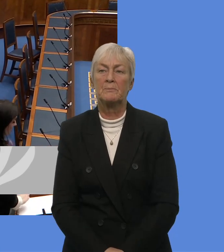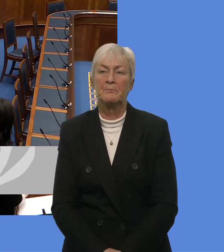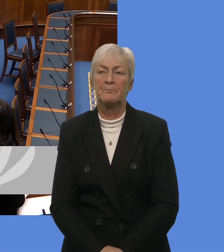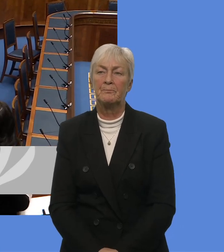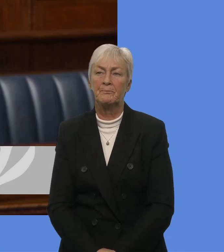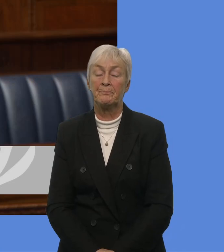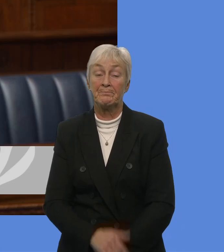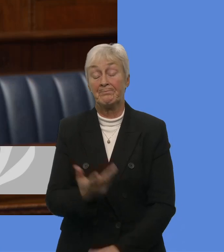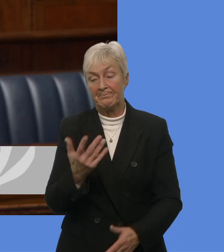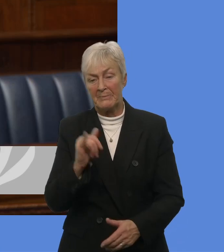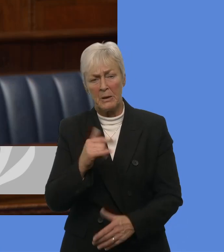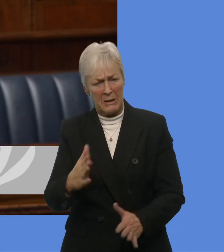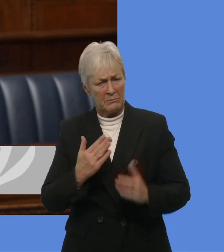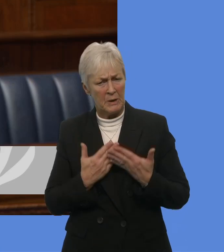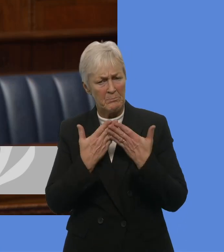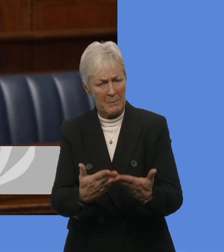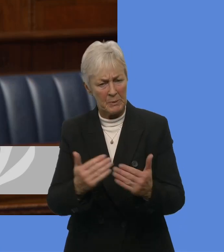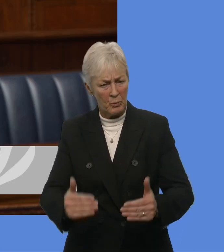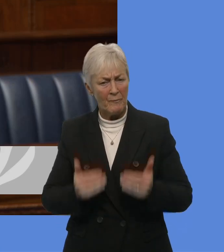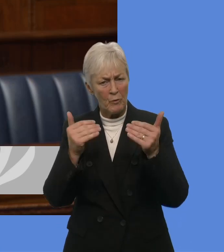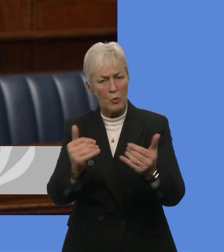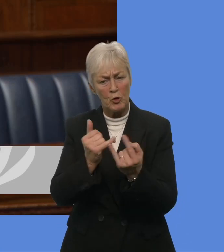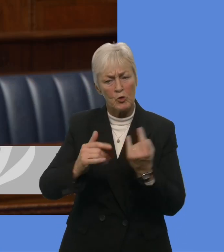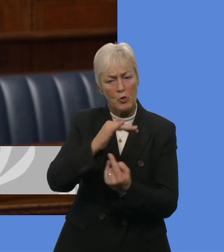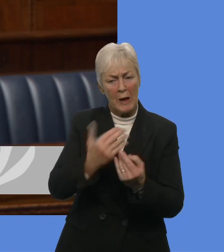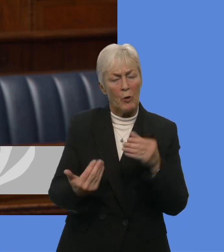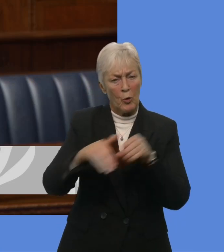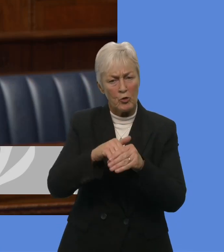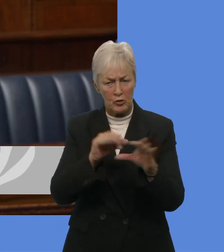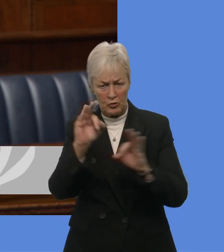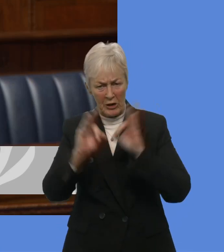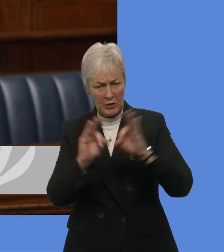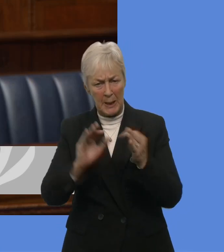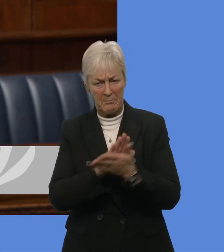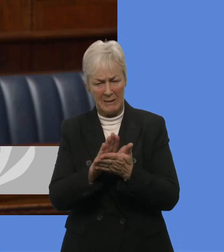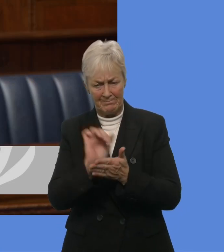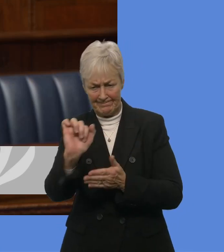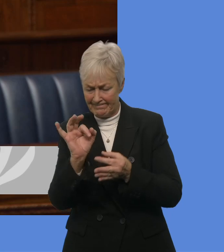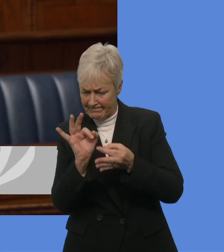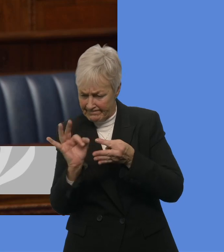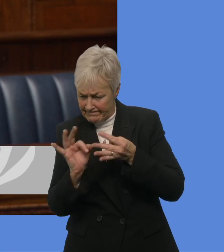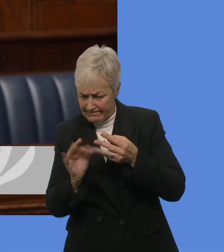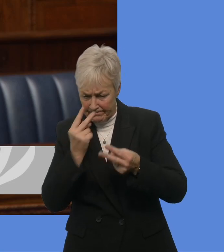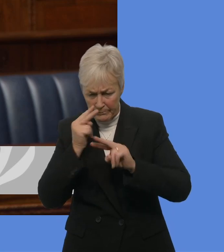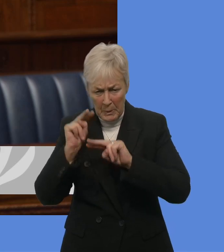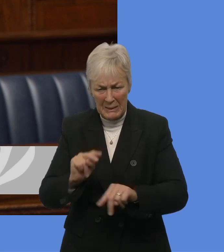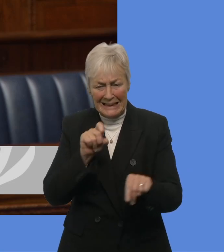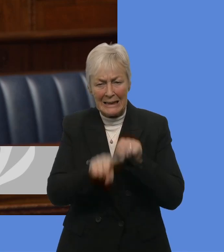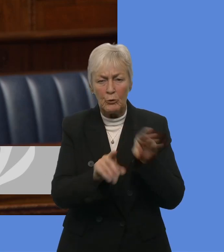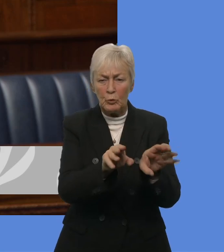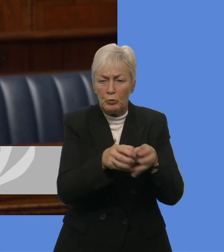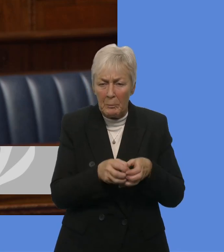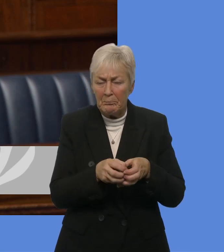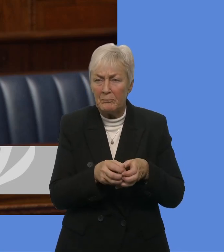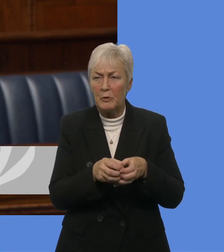you. Yes, well, there's been a commitment to bringing forward those social inclusion strategies, so they will be very tailored, looking at those particular groups, and they're